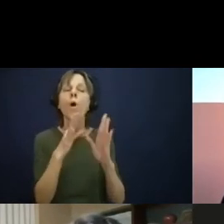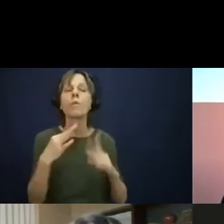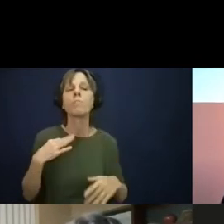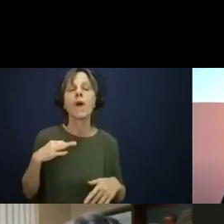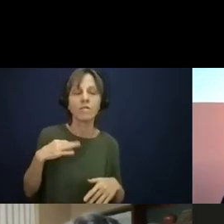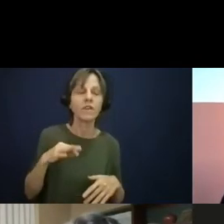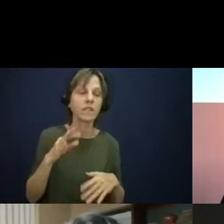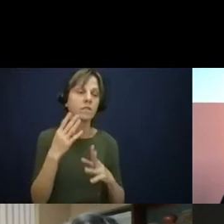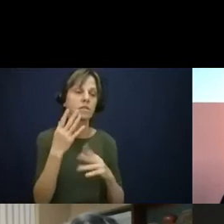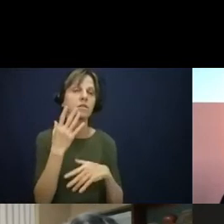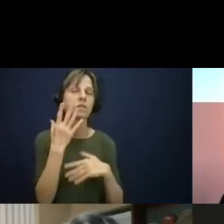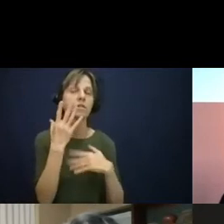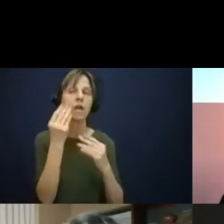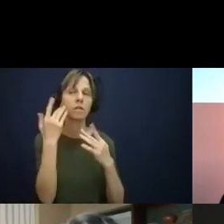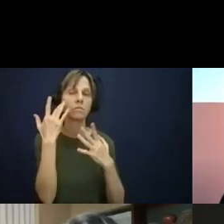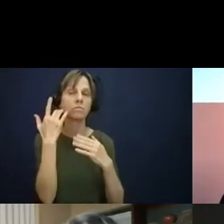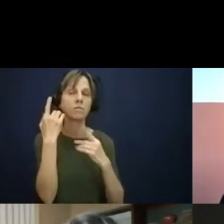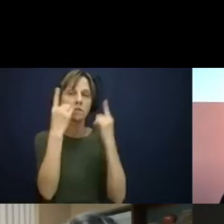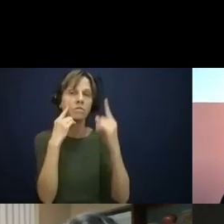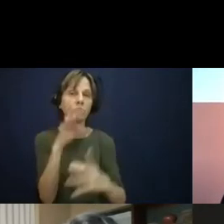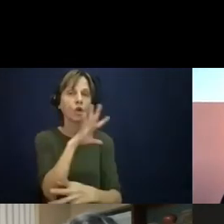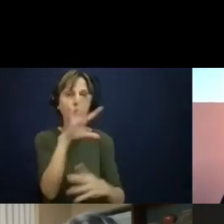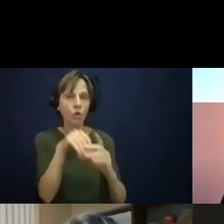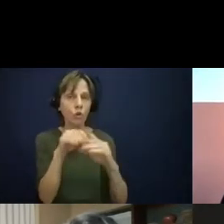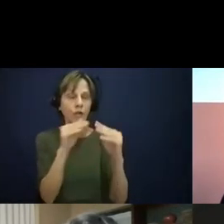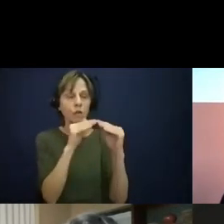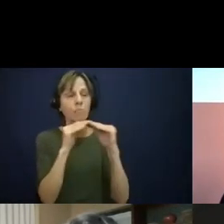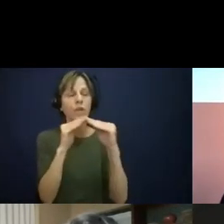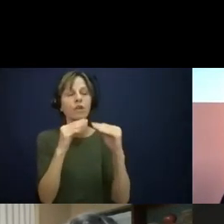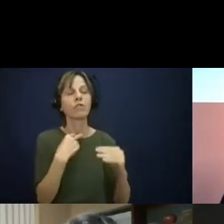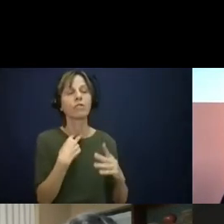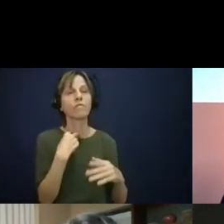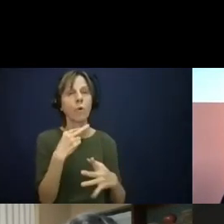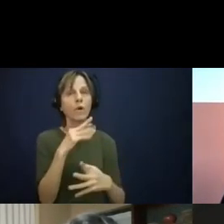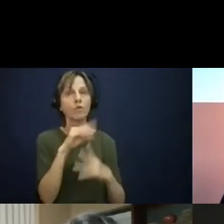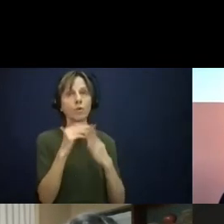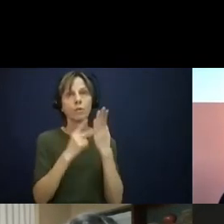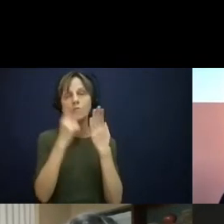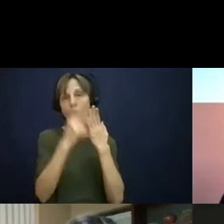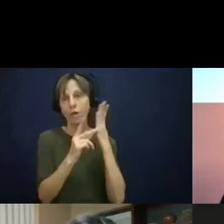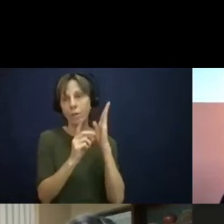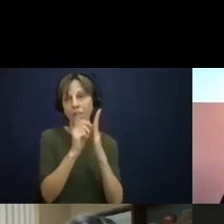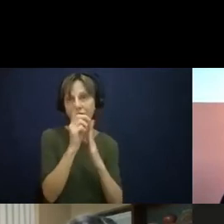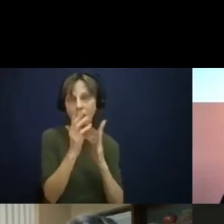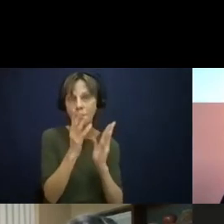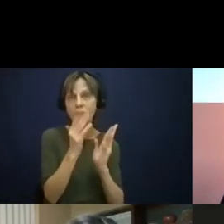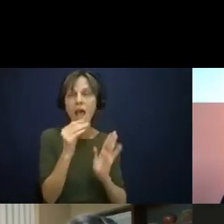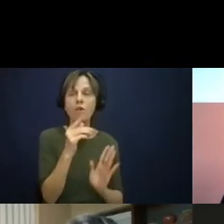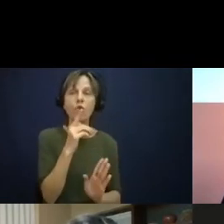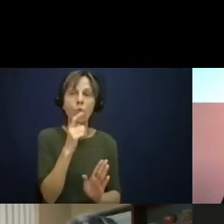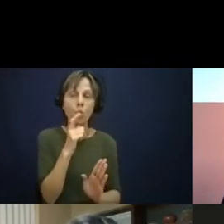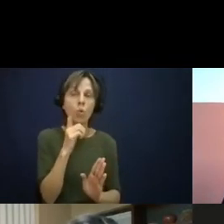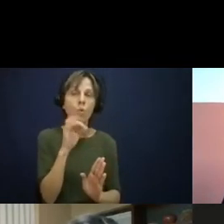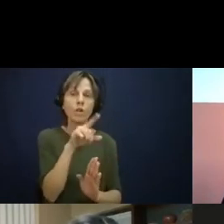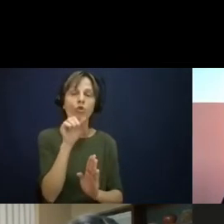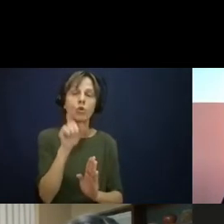of including peer voices in the program development? And whose buy-in did you really need to get